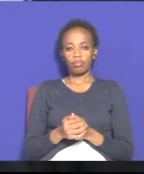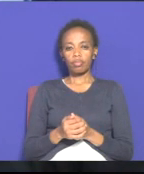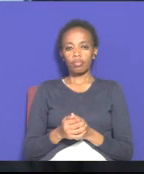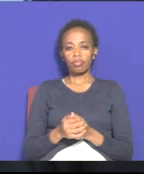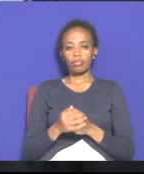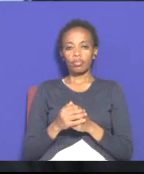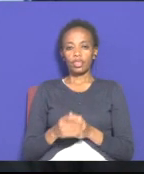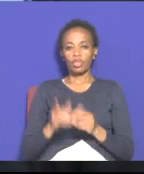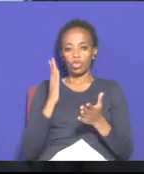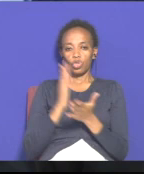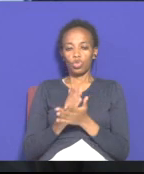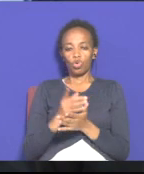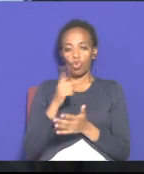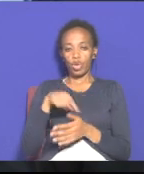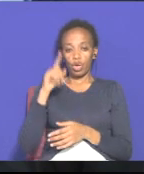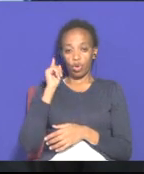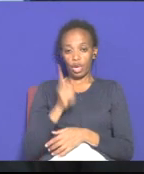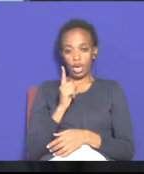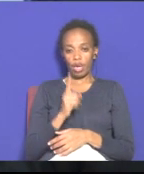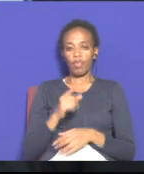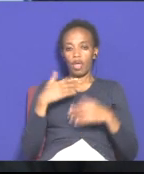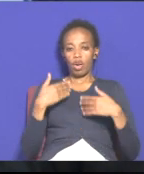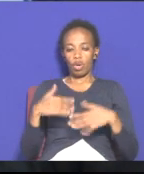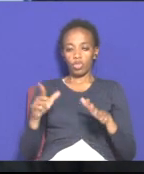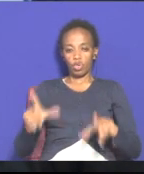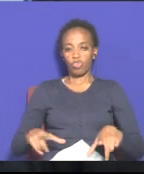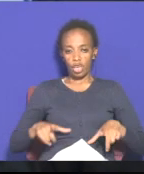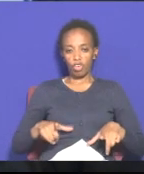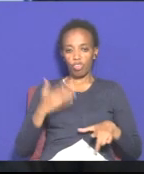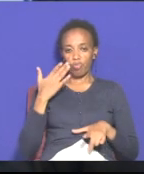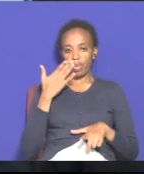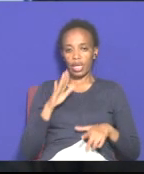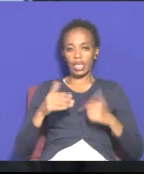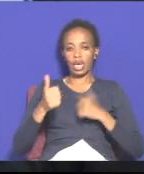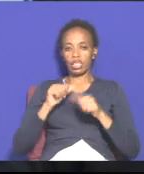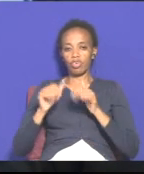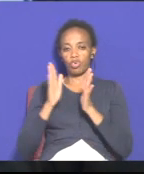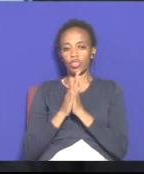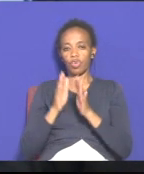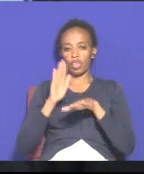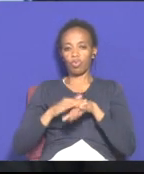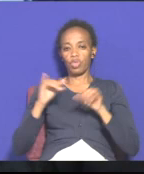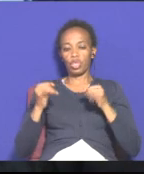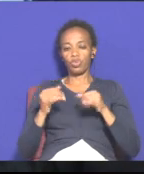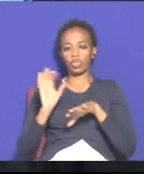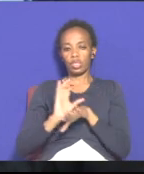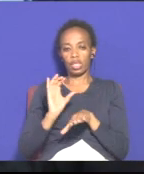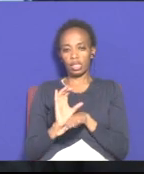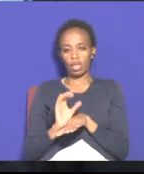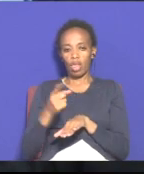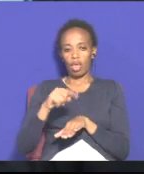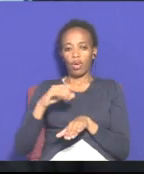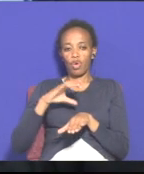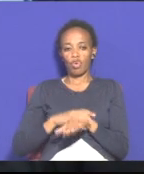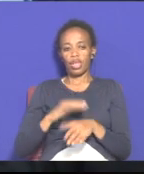While we condemn the loss of lives occasioned by the activities of the Good News Church, we